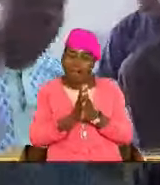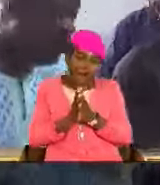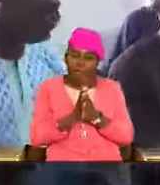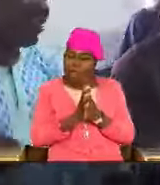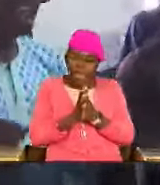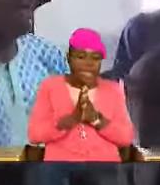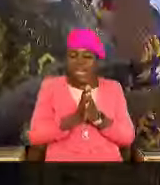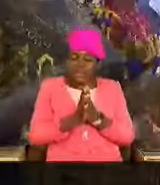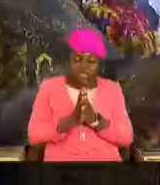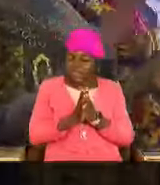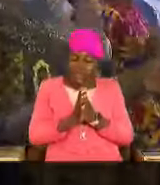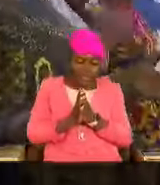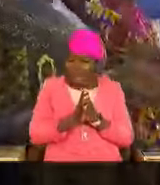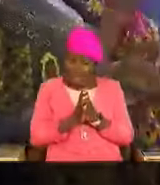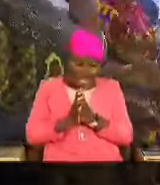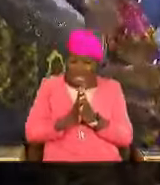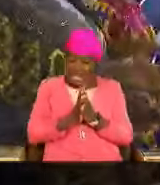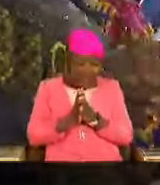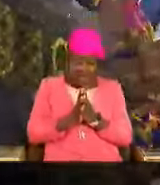behalf